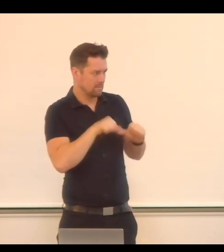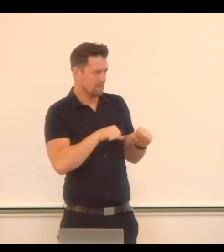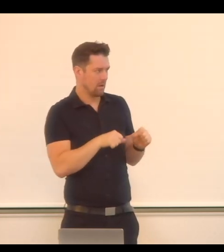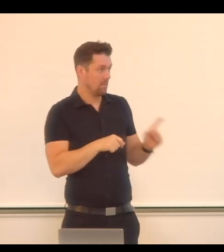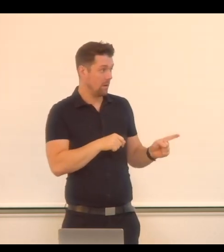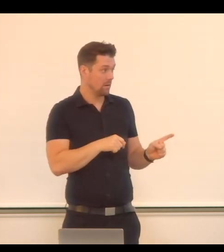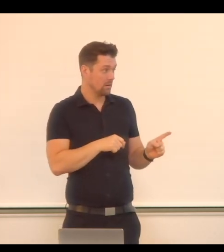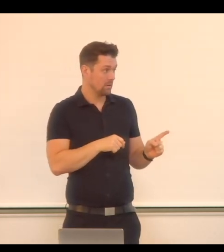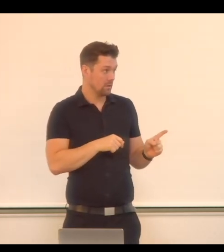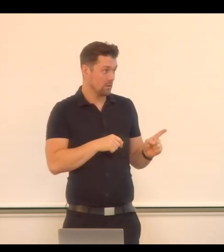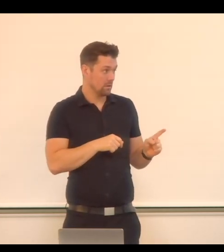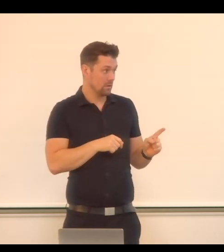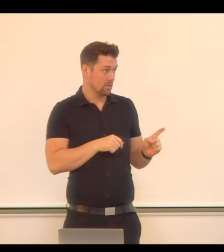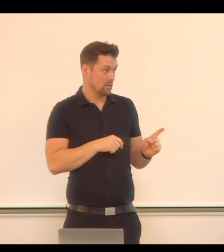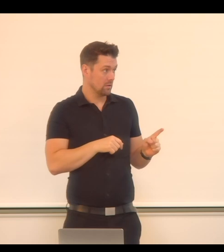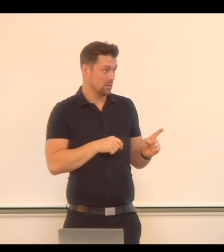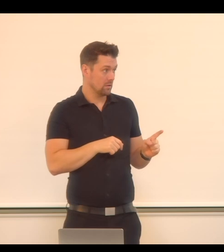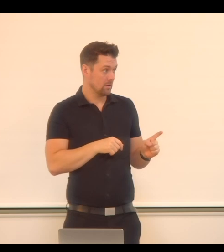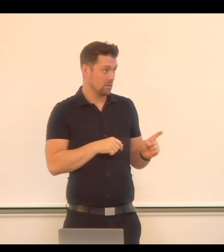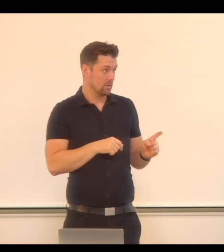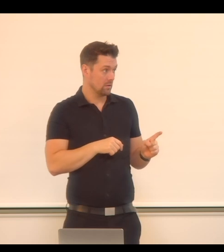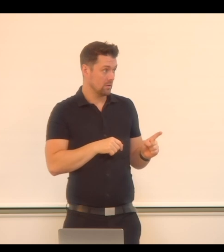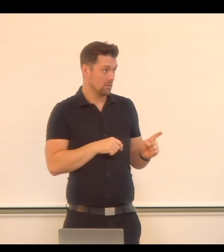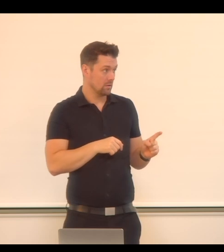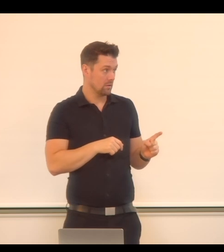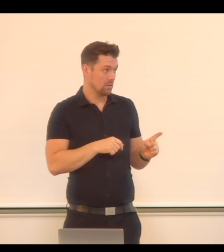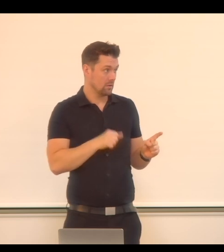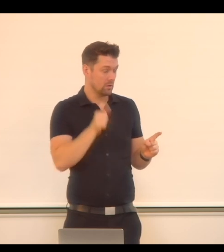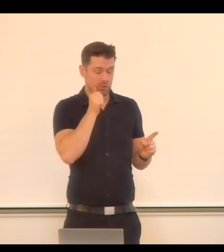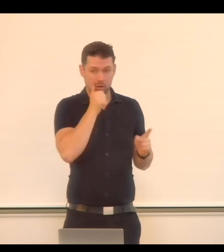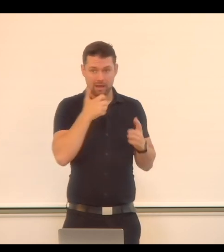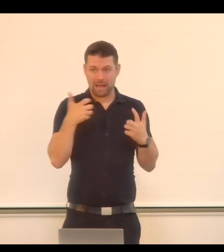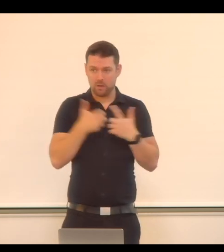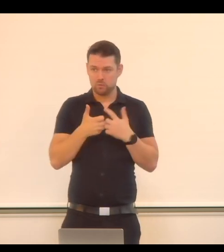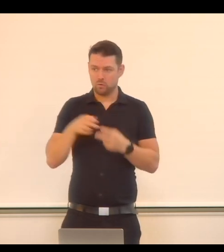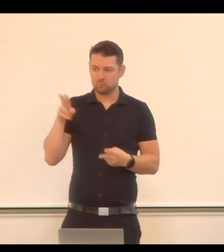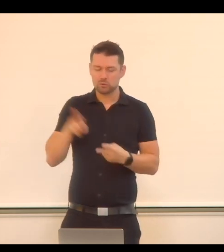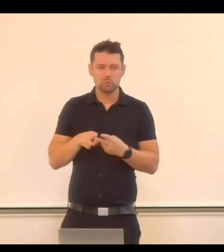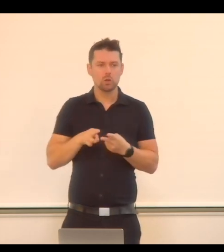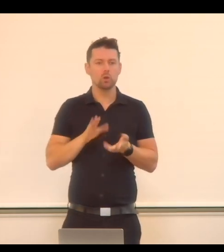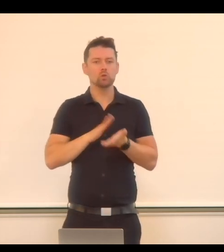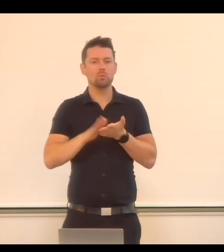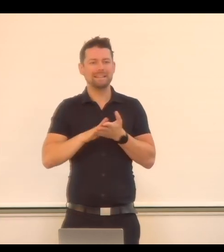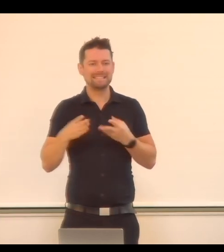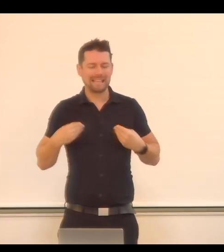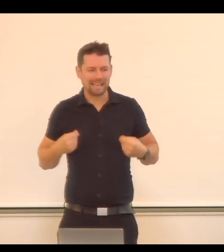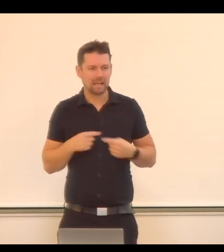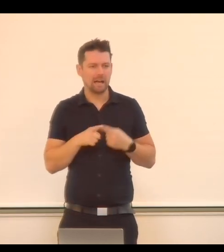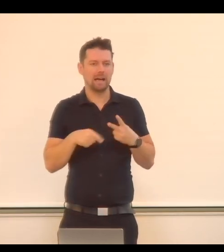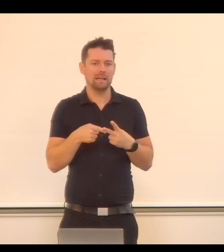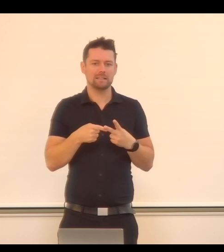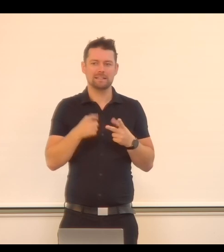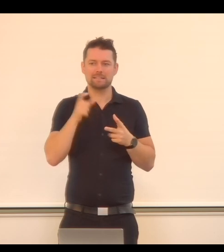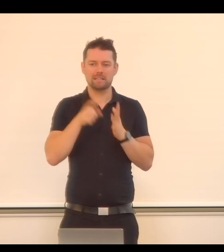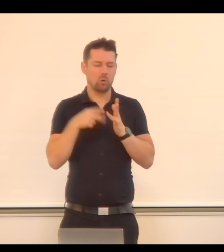know anything about the processes of how they reduce the humidity levels and how they reduce the CO2 levels, especially when you were exercising? So